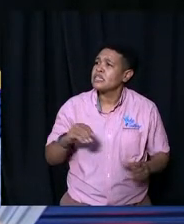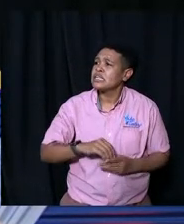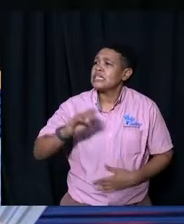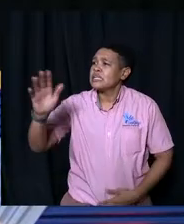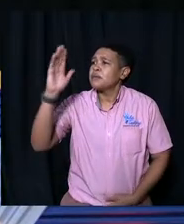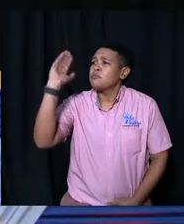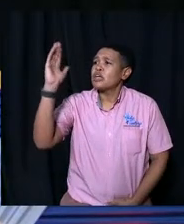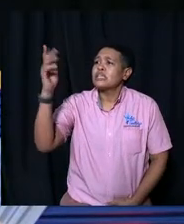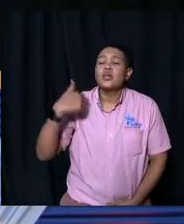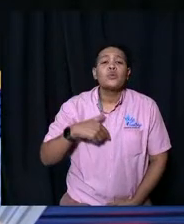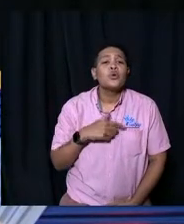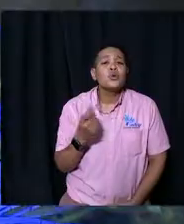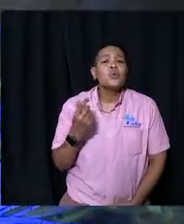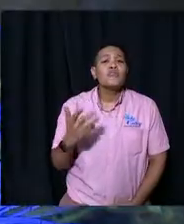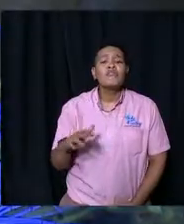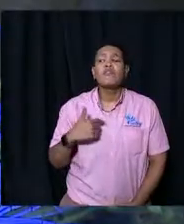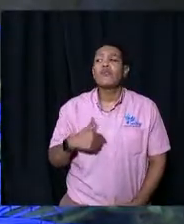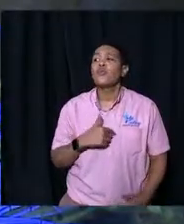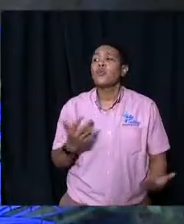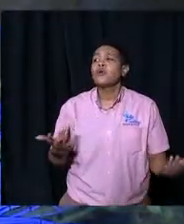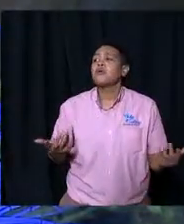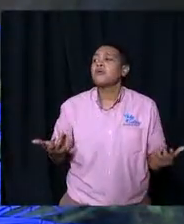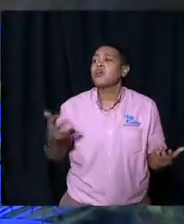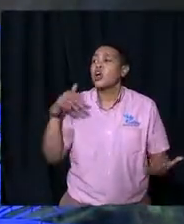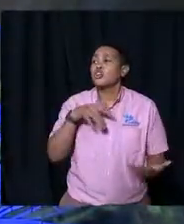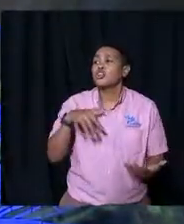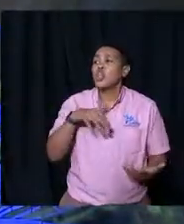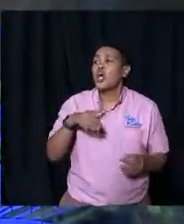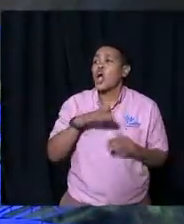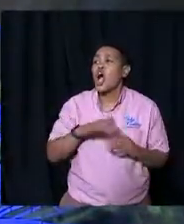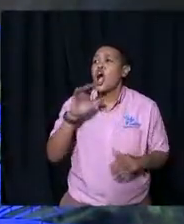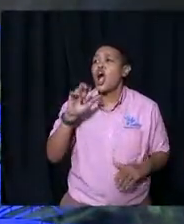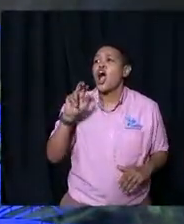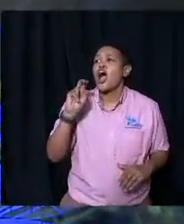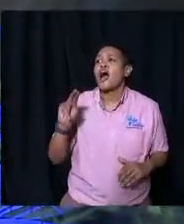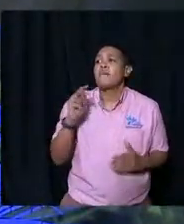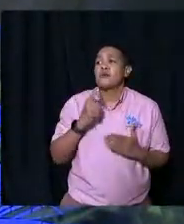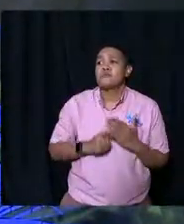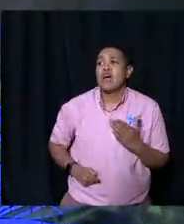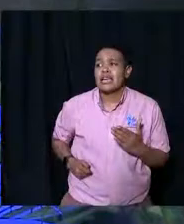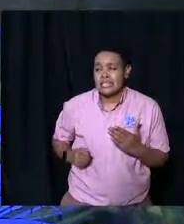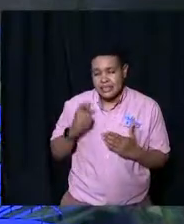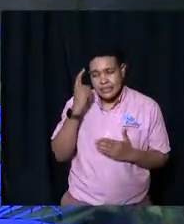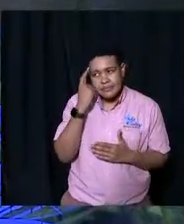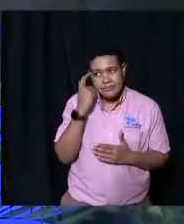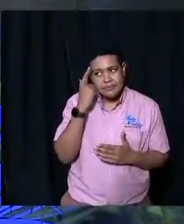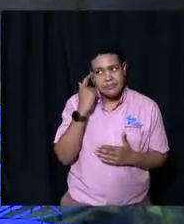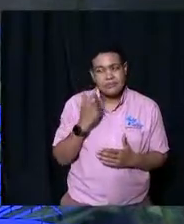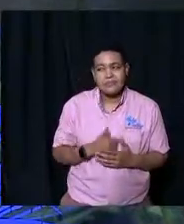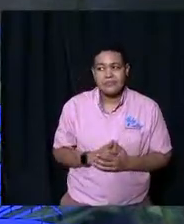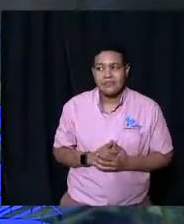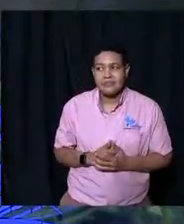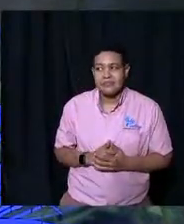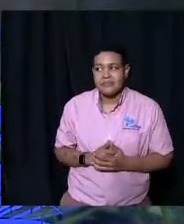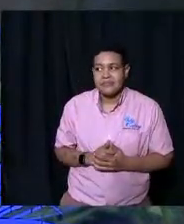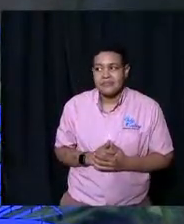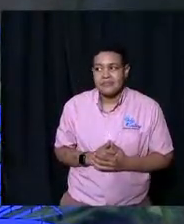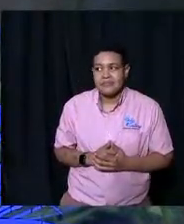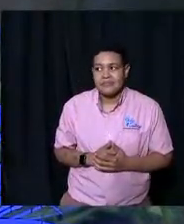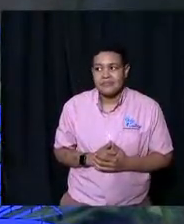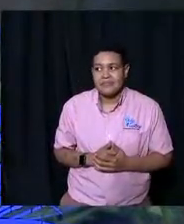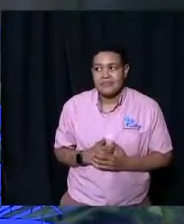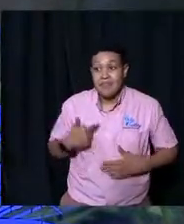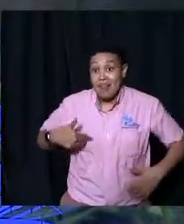presentation, we actually did a study on carbon pricing. So we're not in the stage